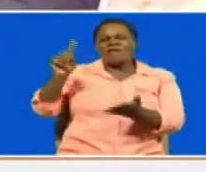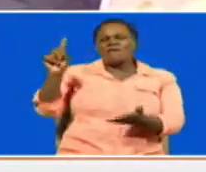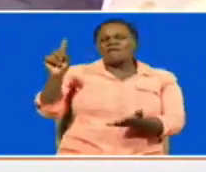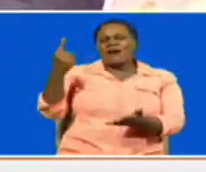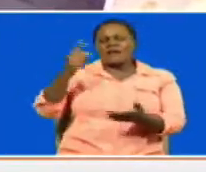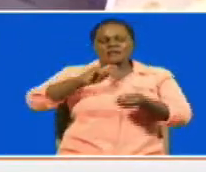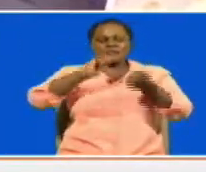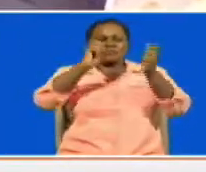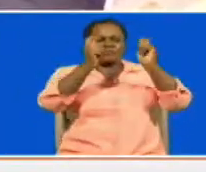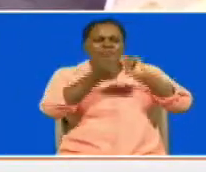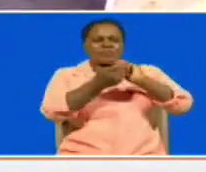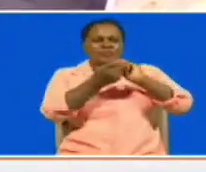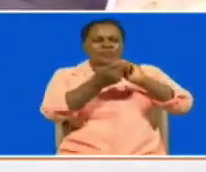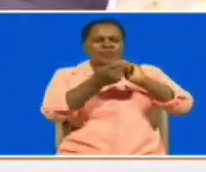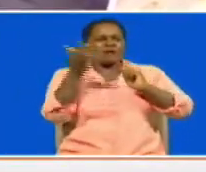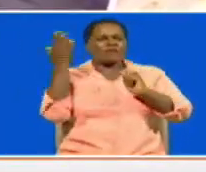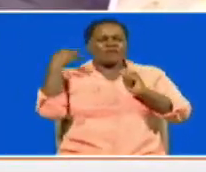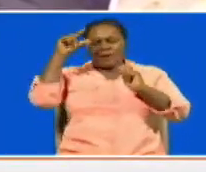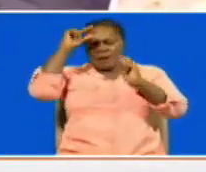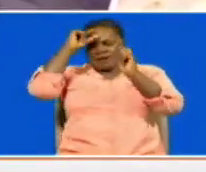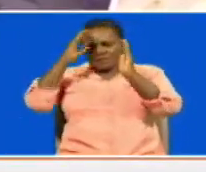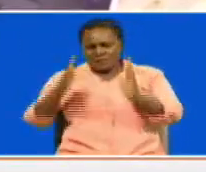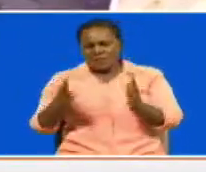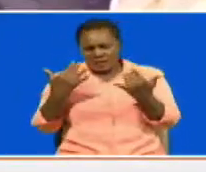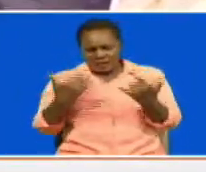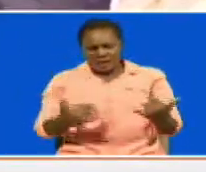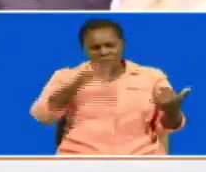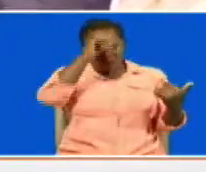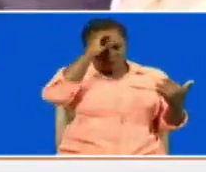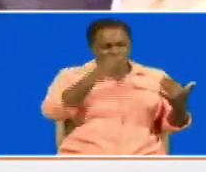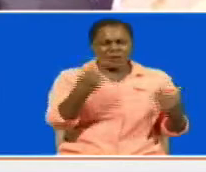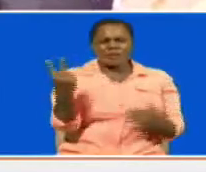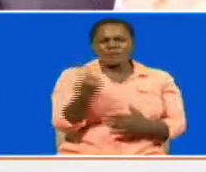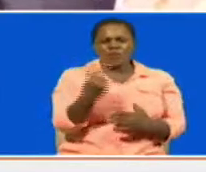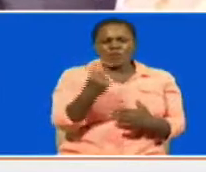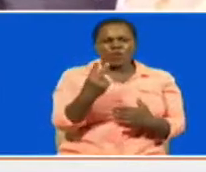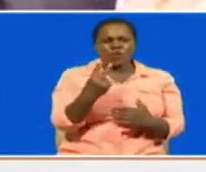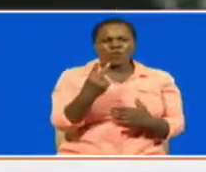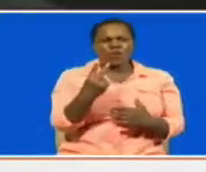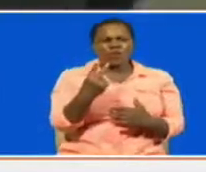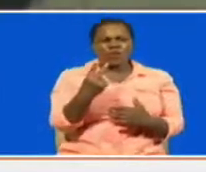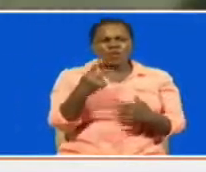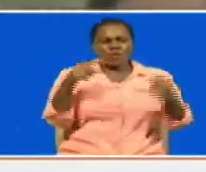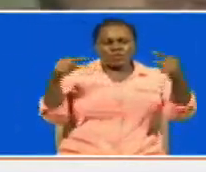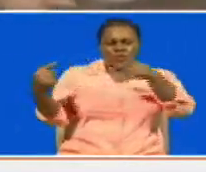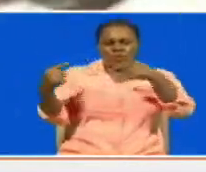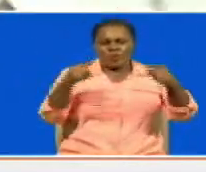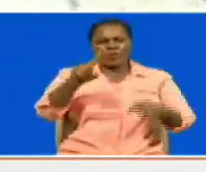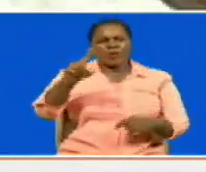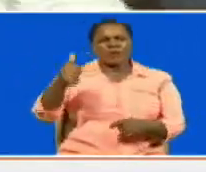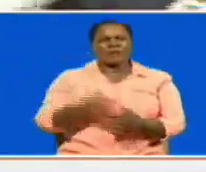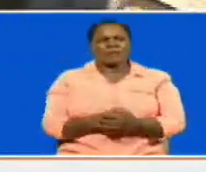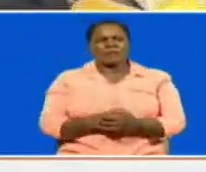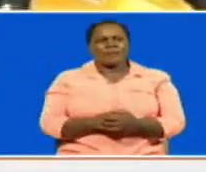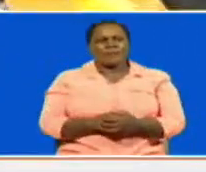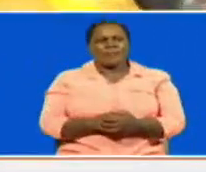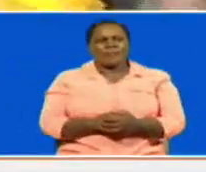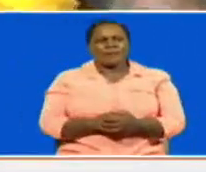first transition where the former government and the current one continue to be at coalition course. I'm inheriting a